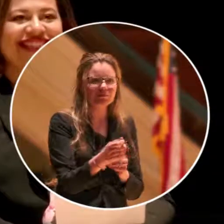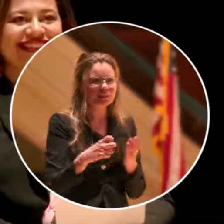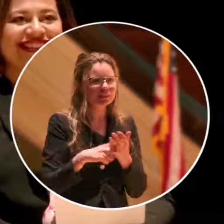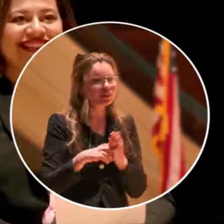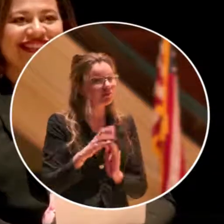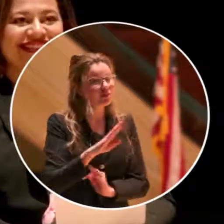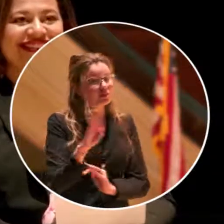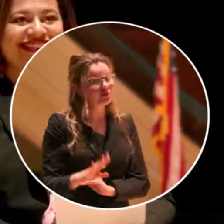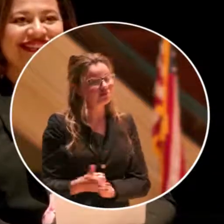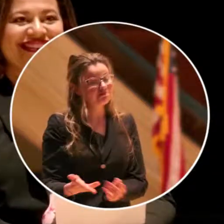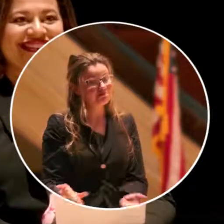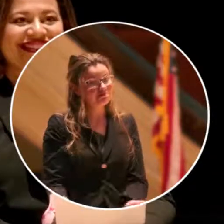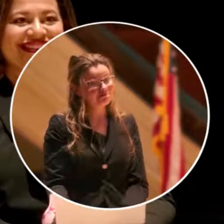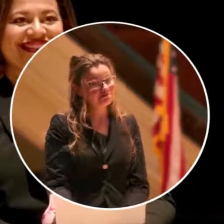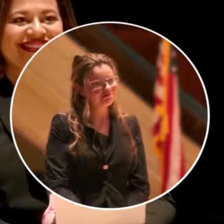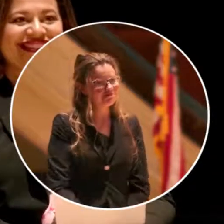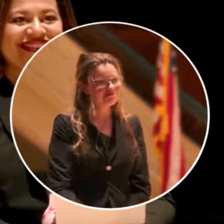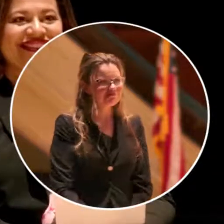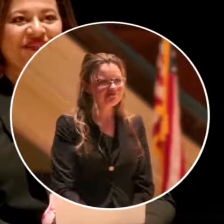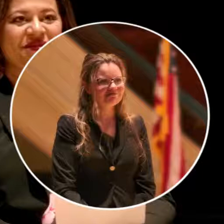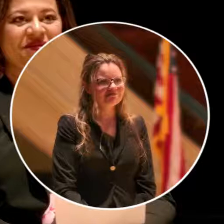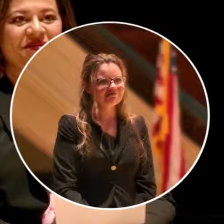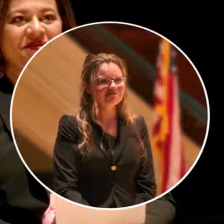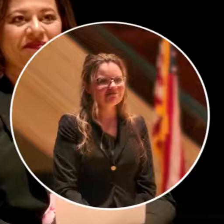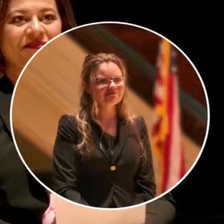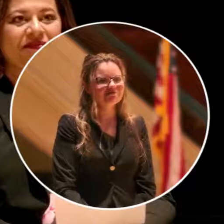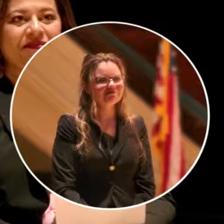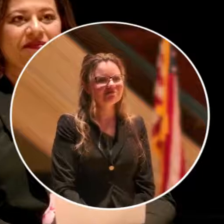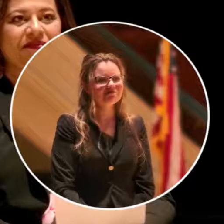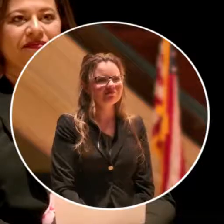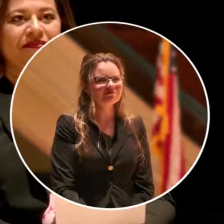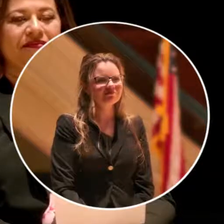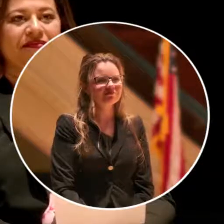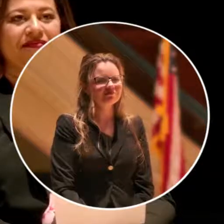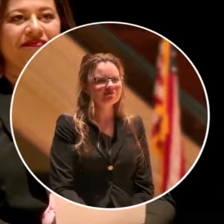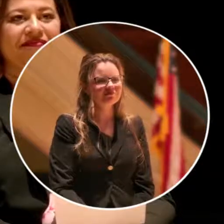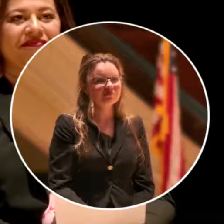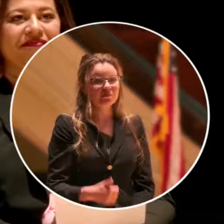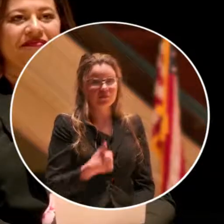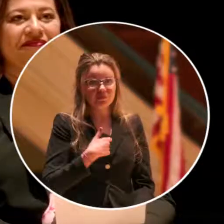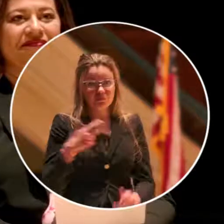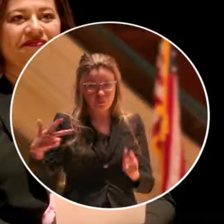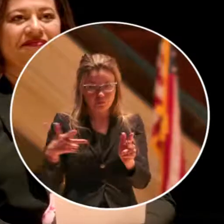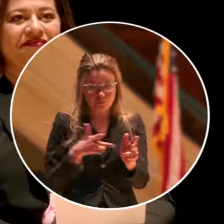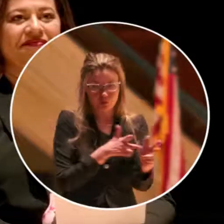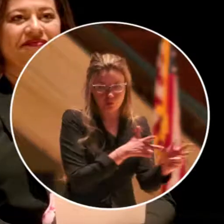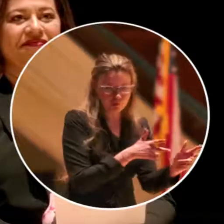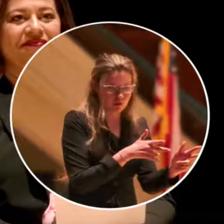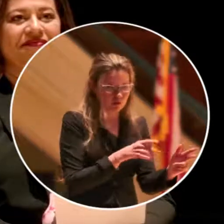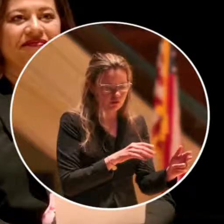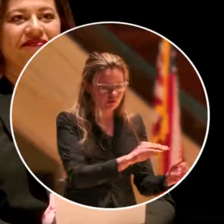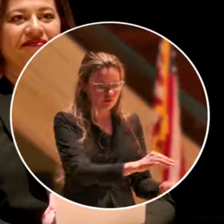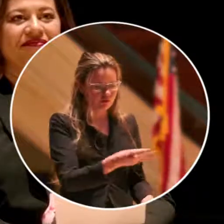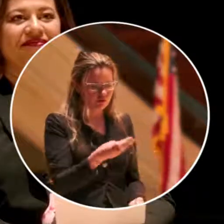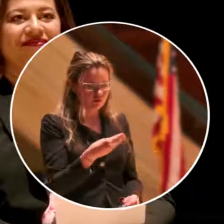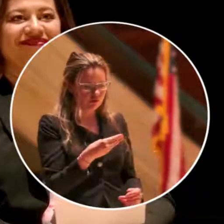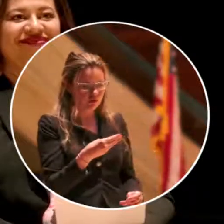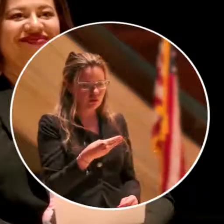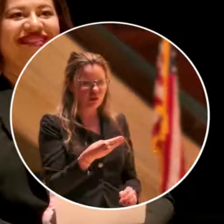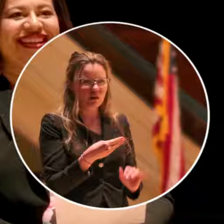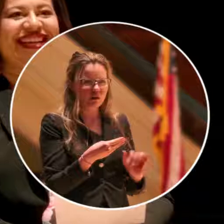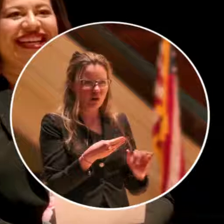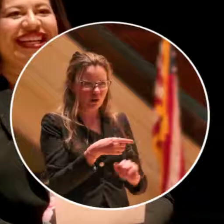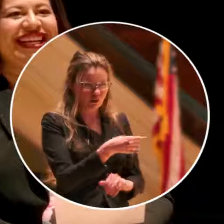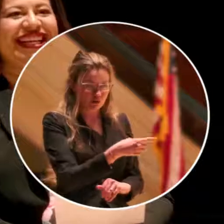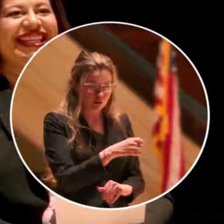I myself have heard the words as a cop looked at my license. Oh, you're Ann's son? Be more careful. Get out